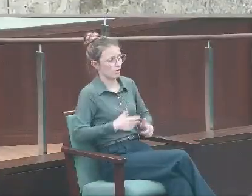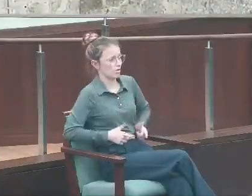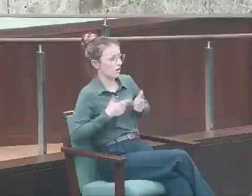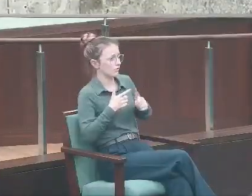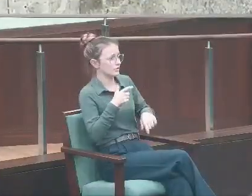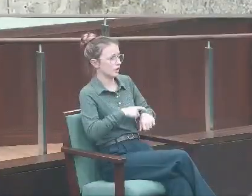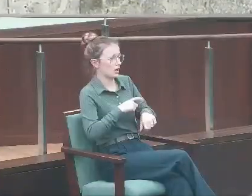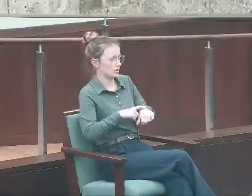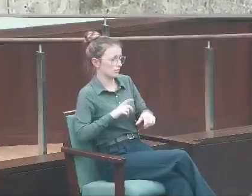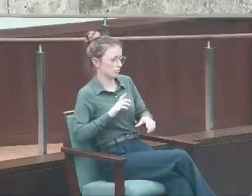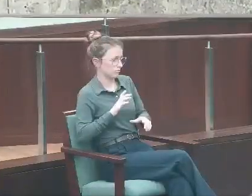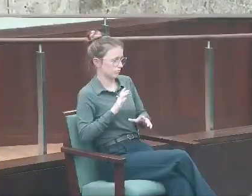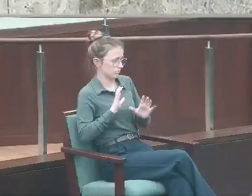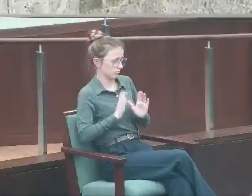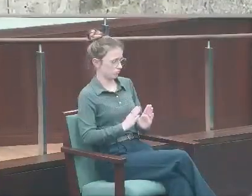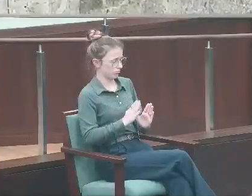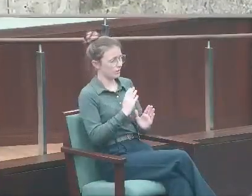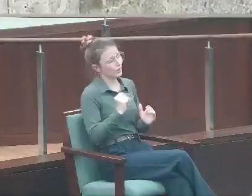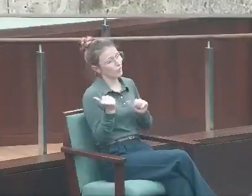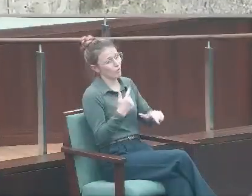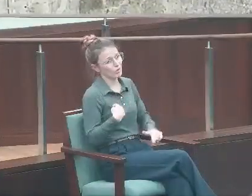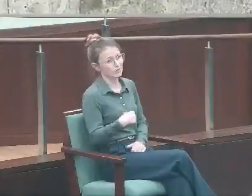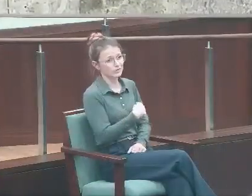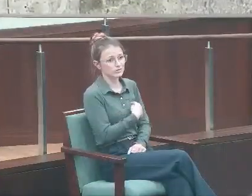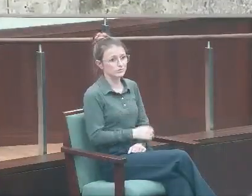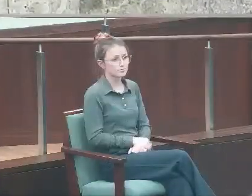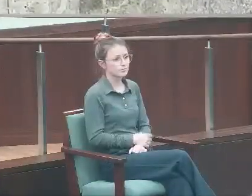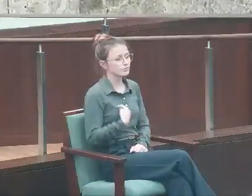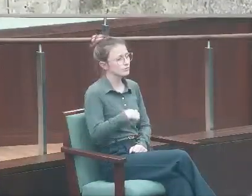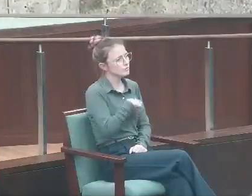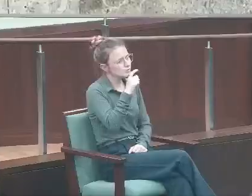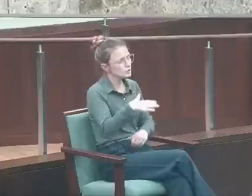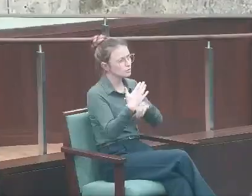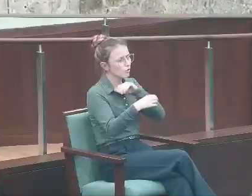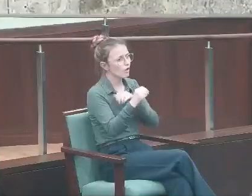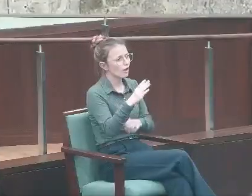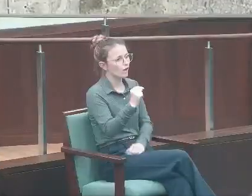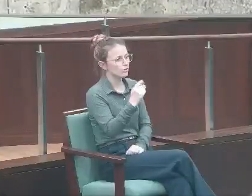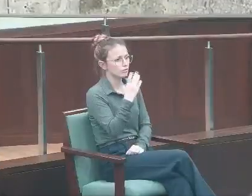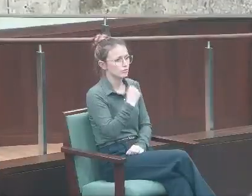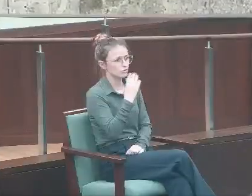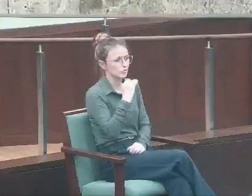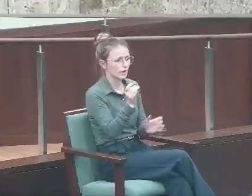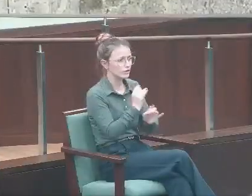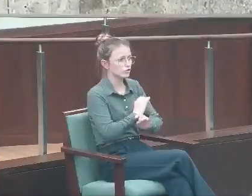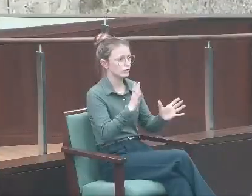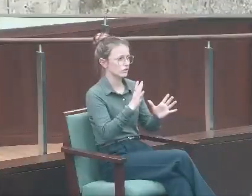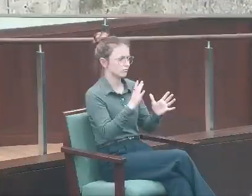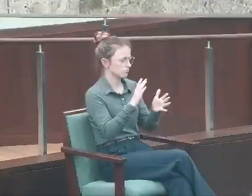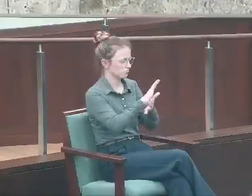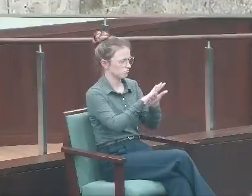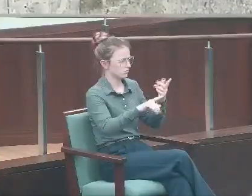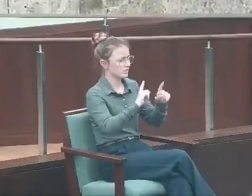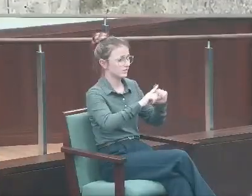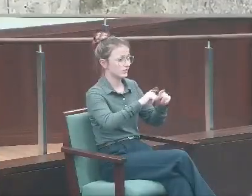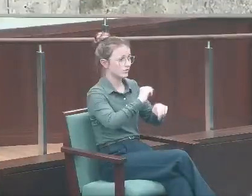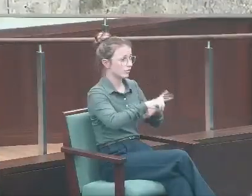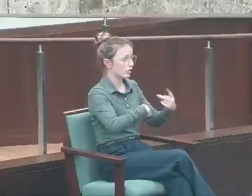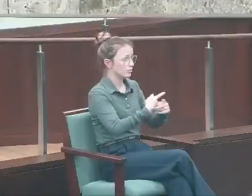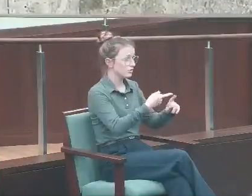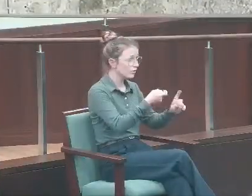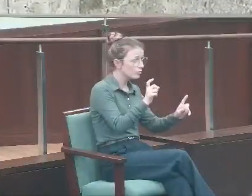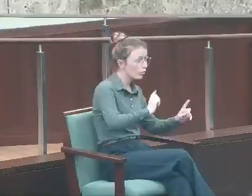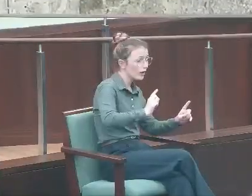our lifetimes. Together, we must call out Jew hatred in all its forms, from wherever and from whomever